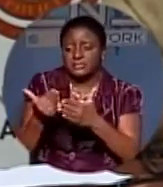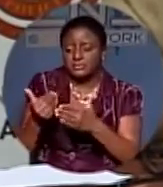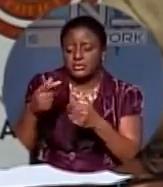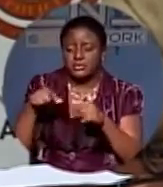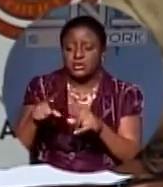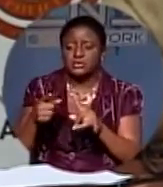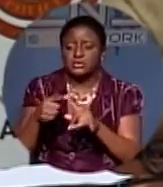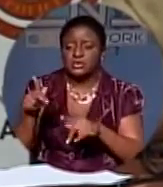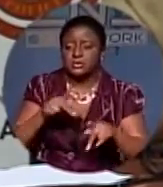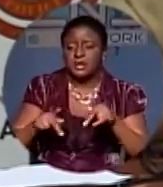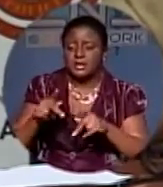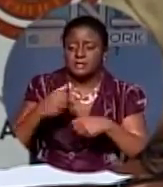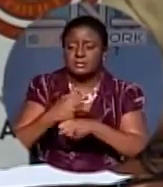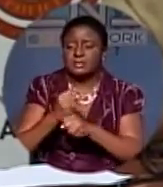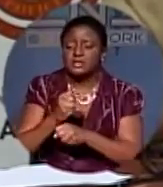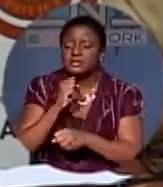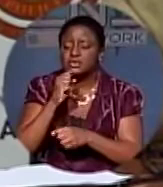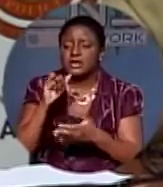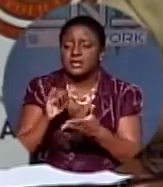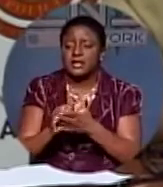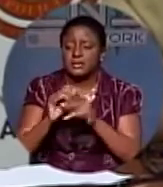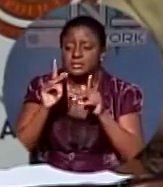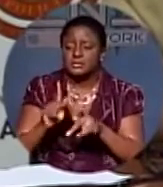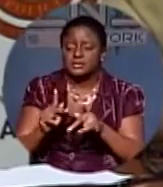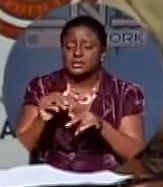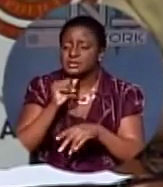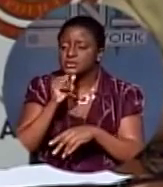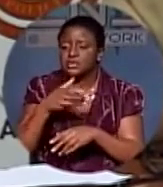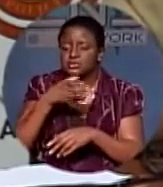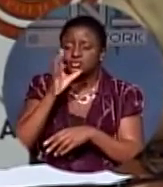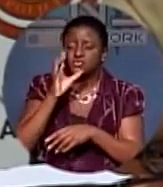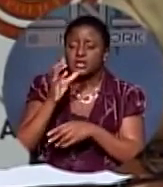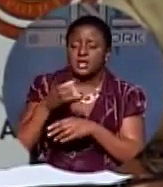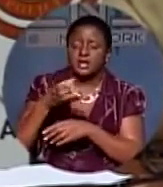person does not intake any alcoholic